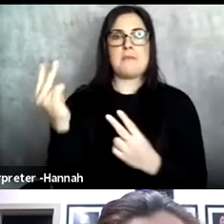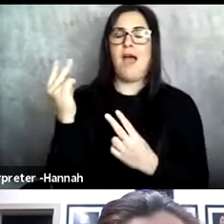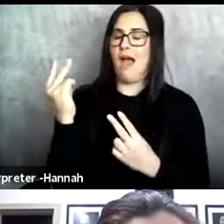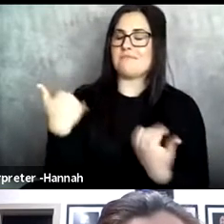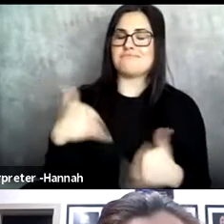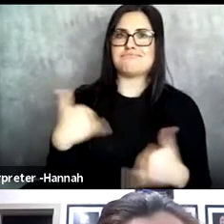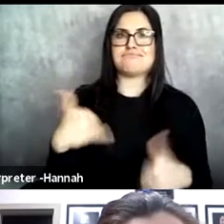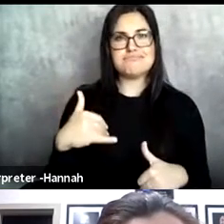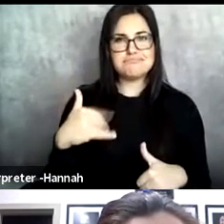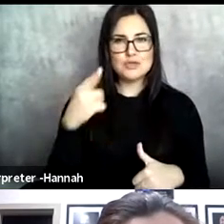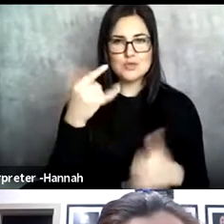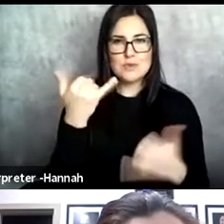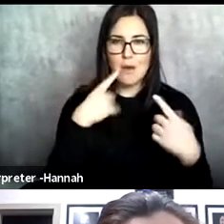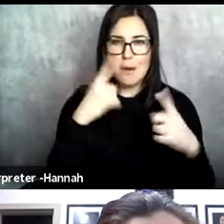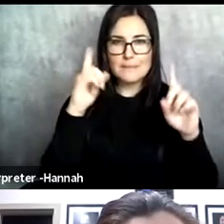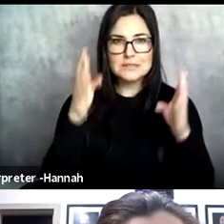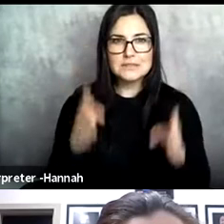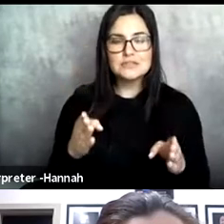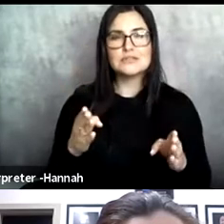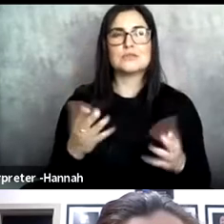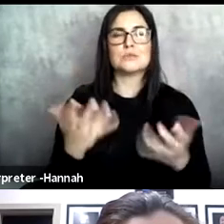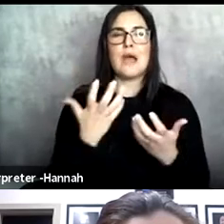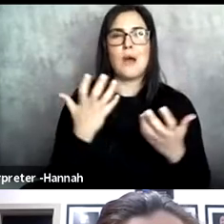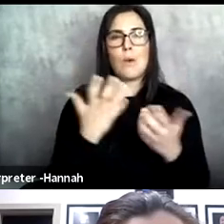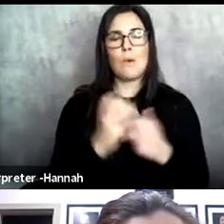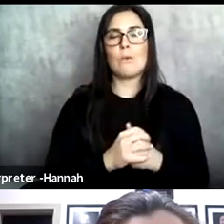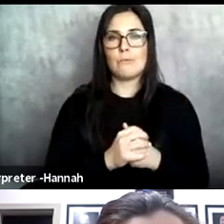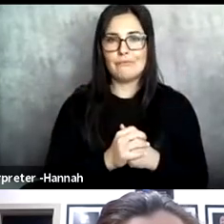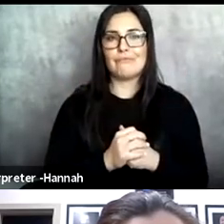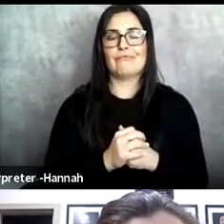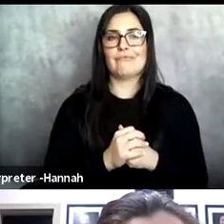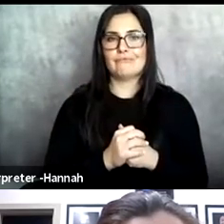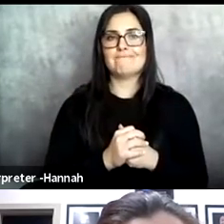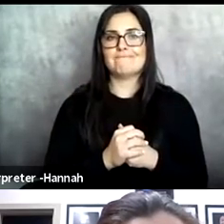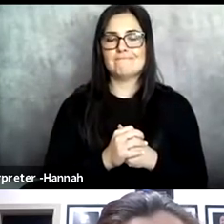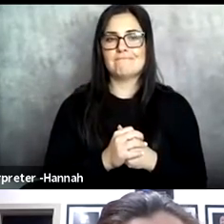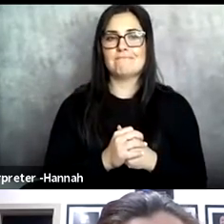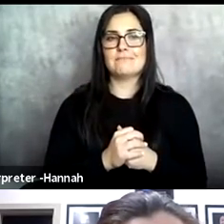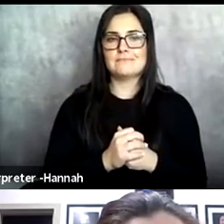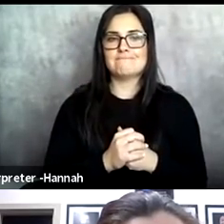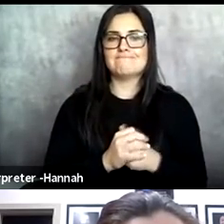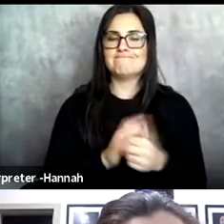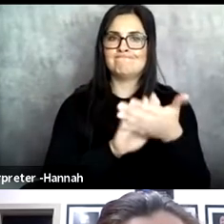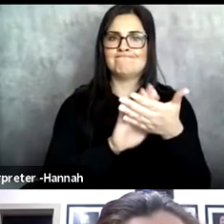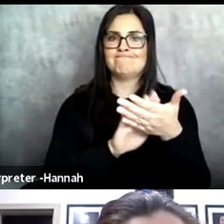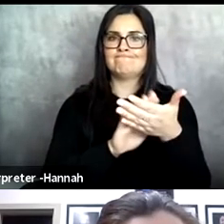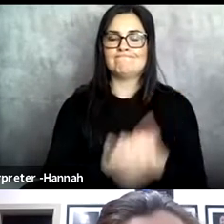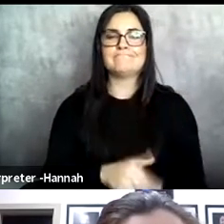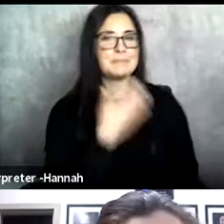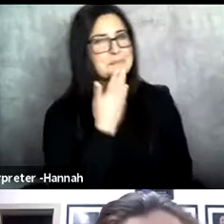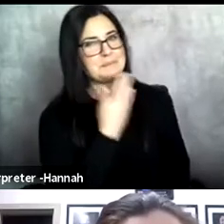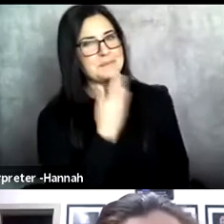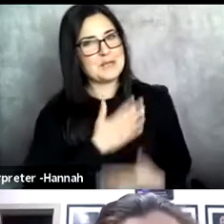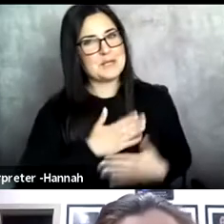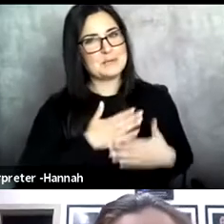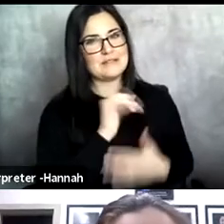to see you as an accomplished, individual. So So praise to you. Thank you. Thank you.